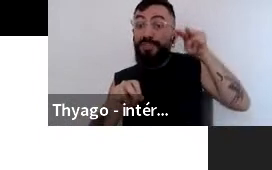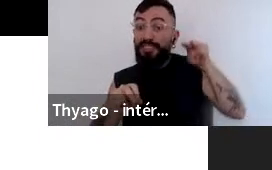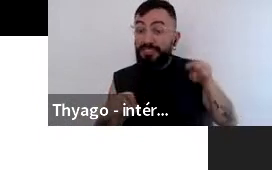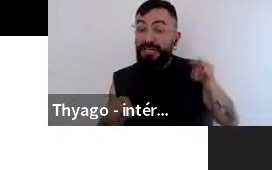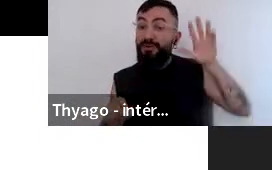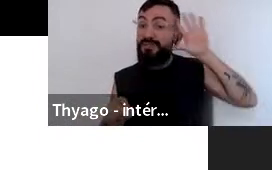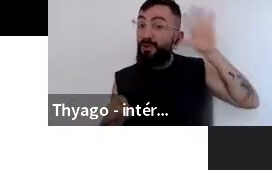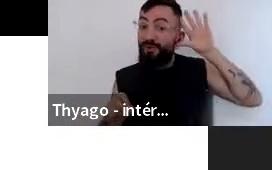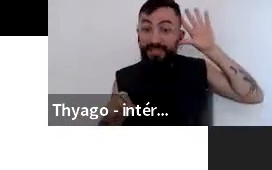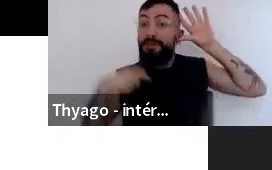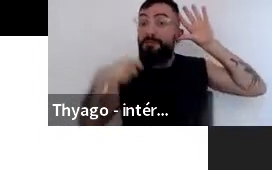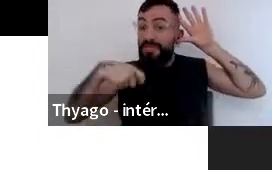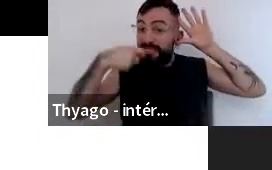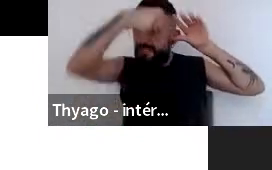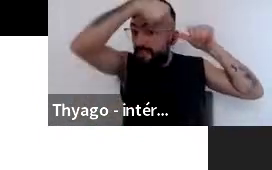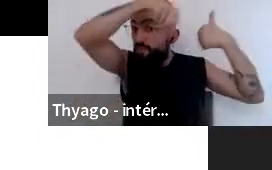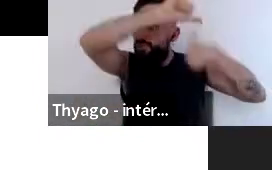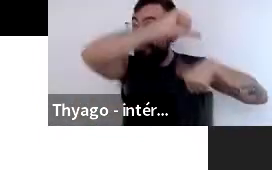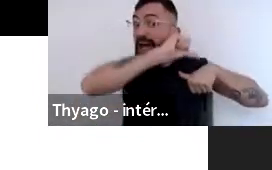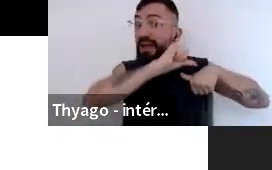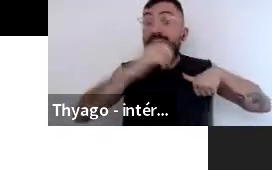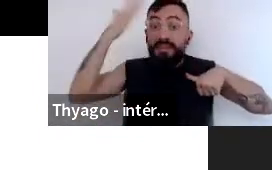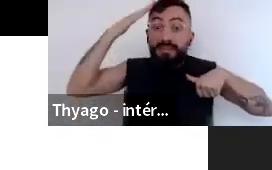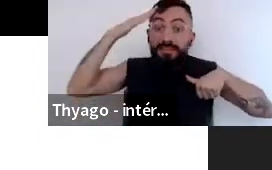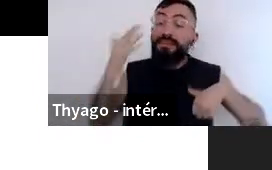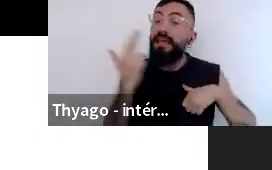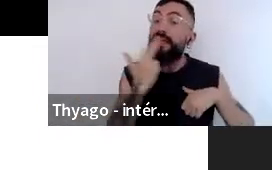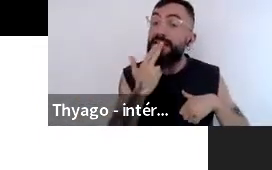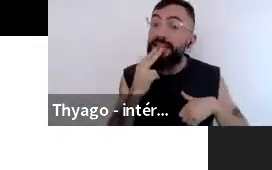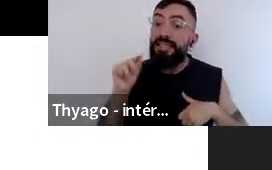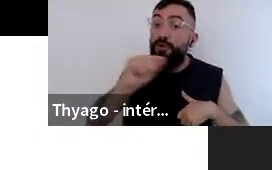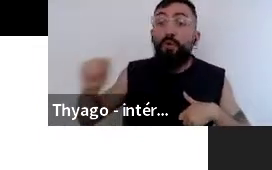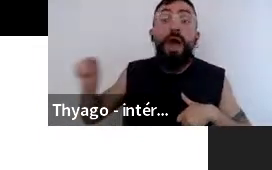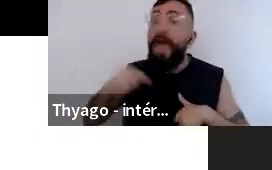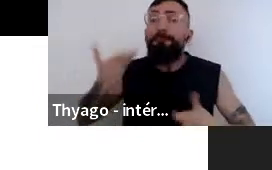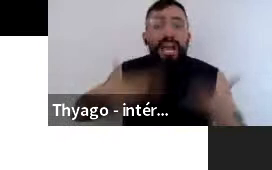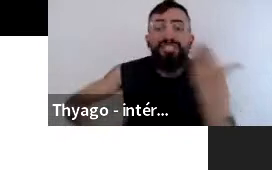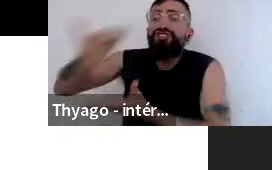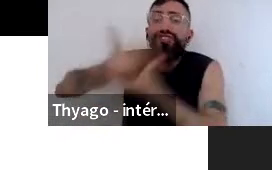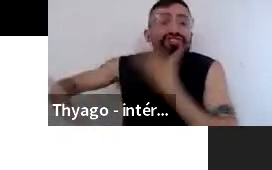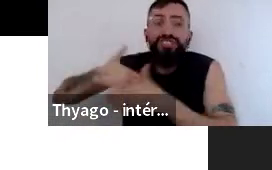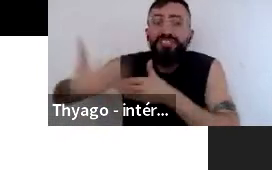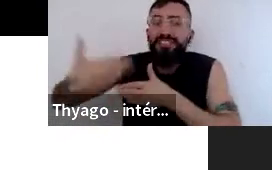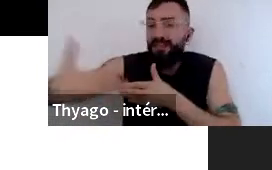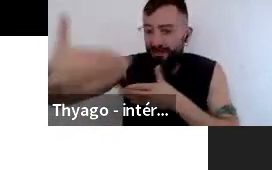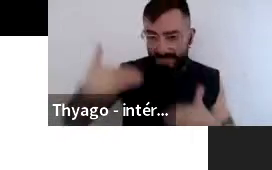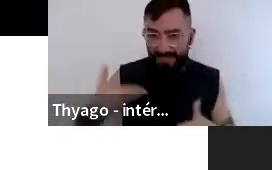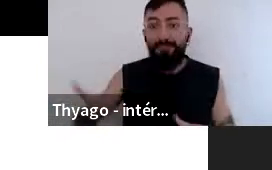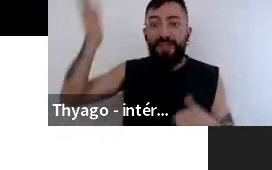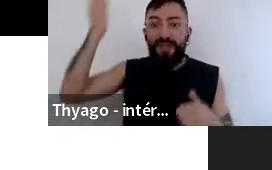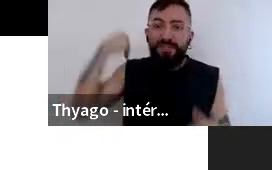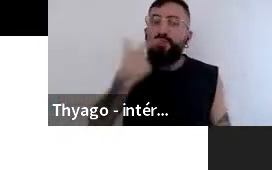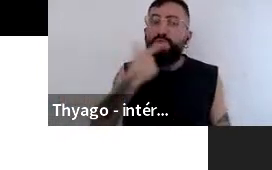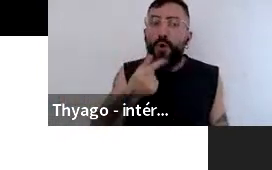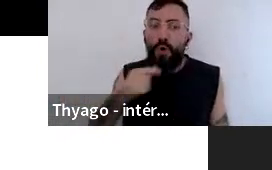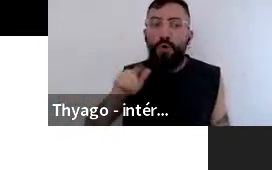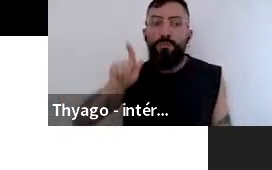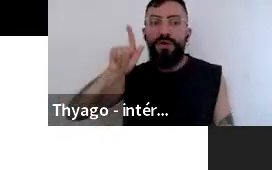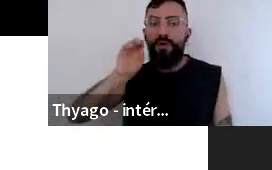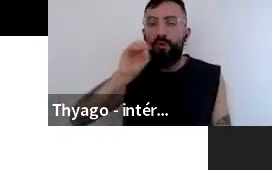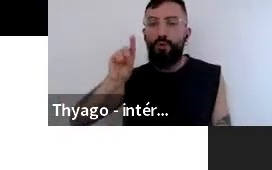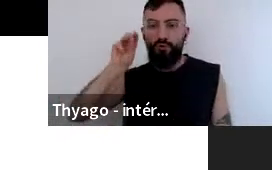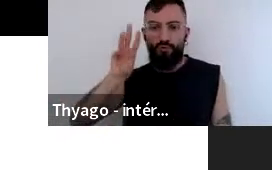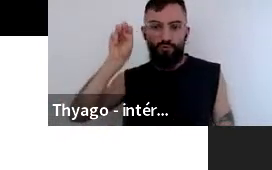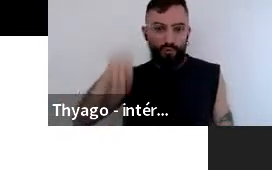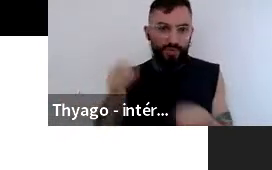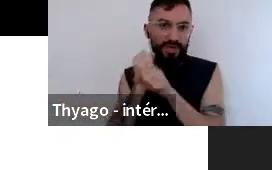dynamic view of language, like the one proposed by Goodwin in 2018, who sees languages as